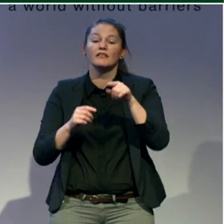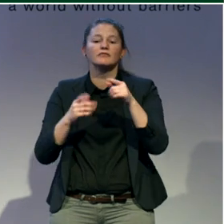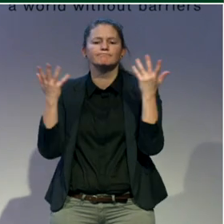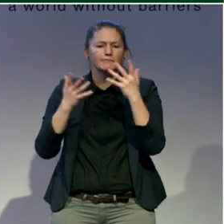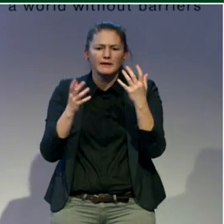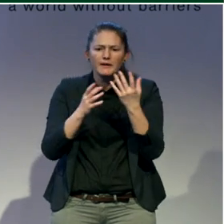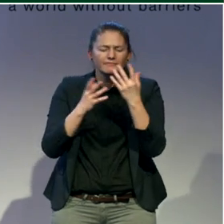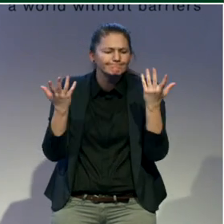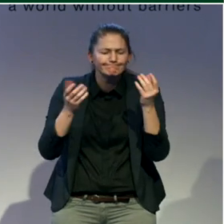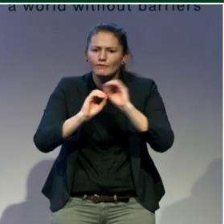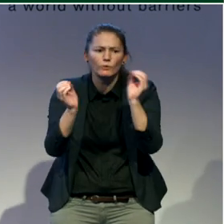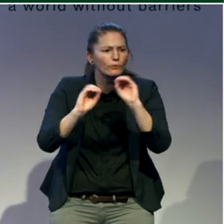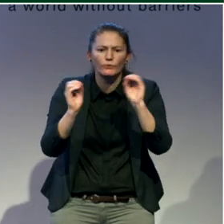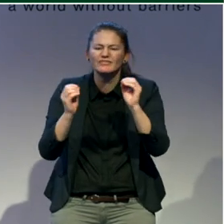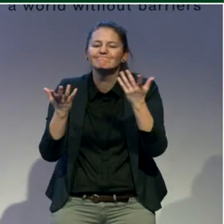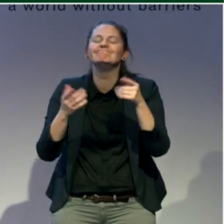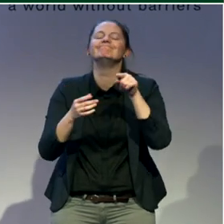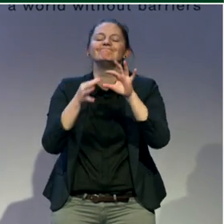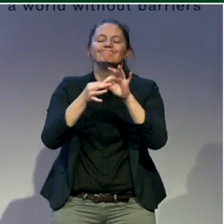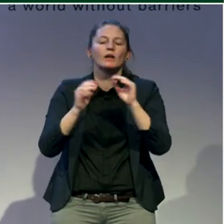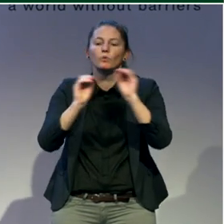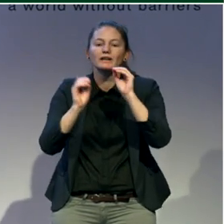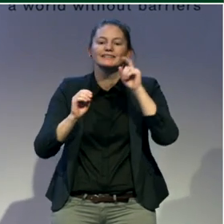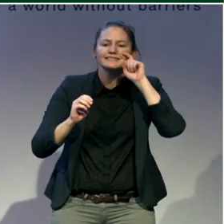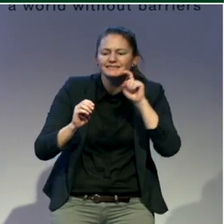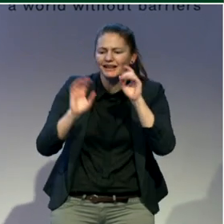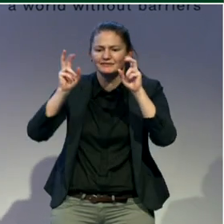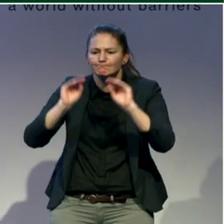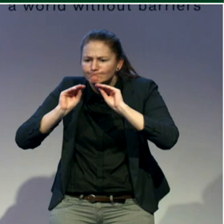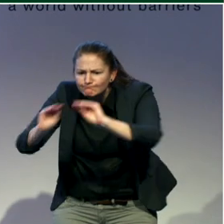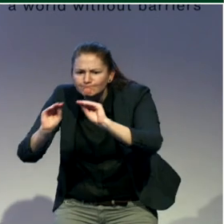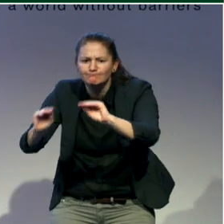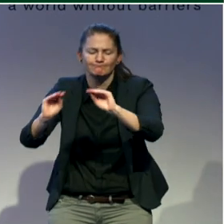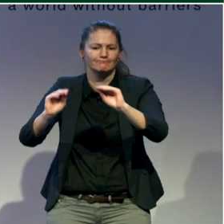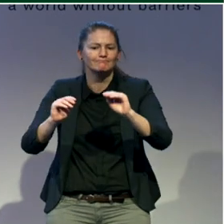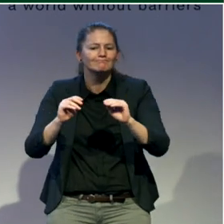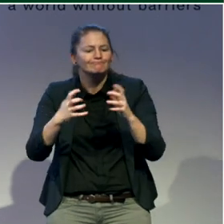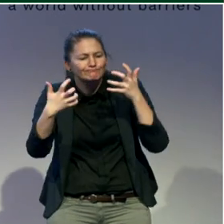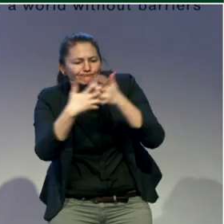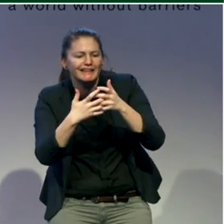or available for people with intellectual and psychosocial disabilities in Colombia.